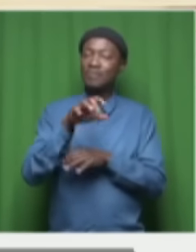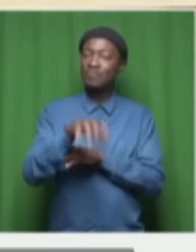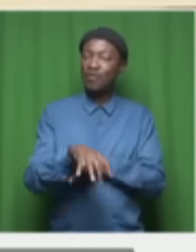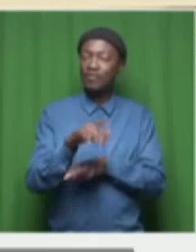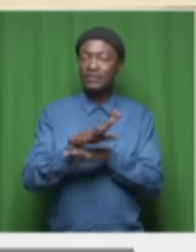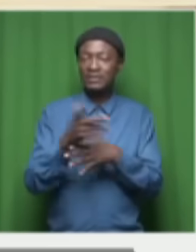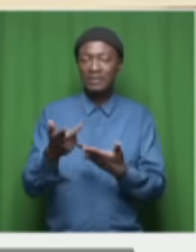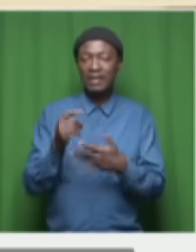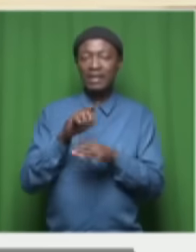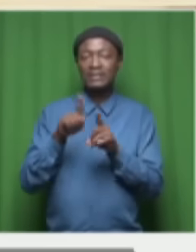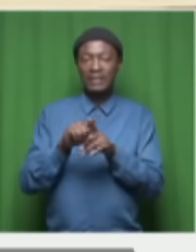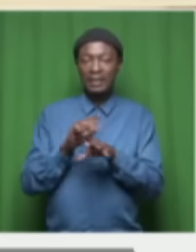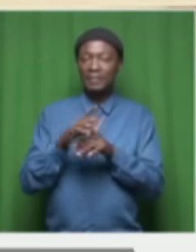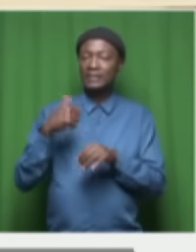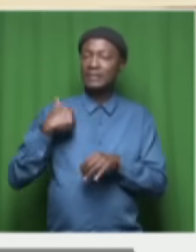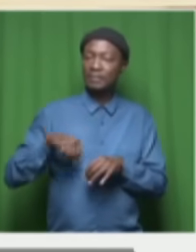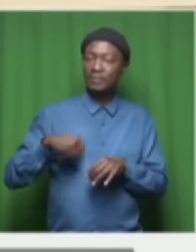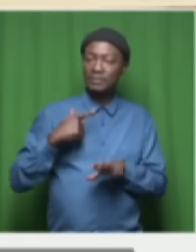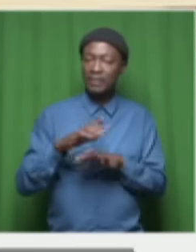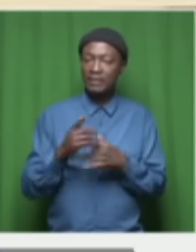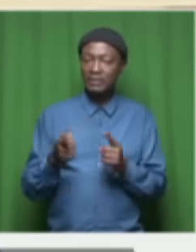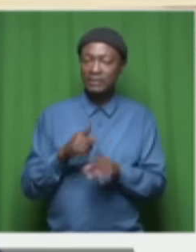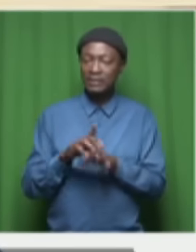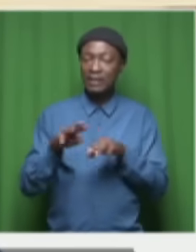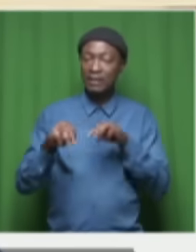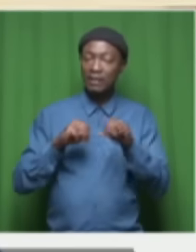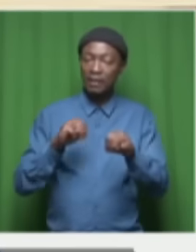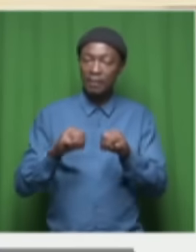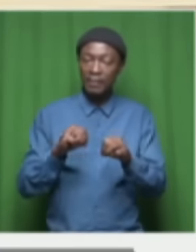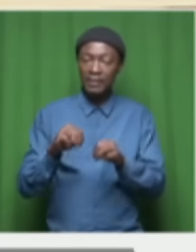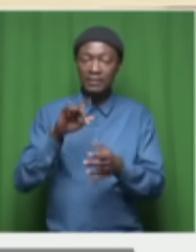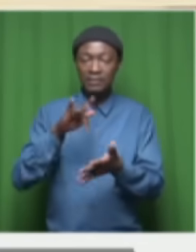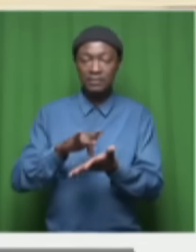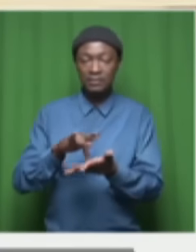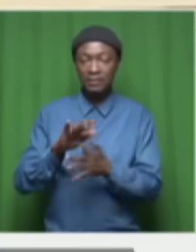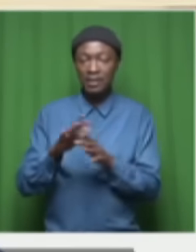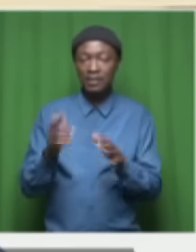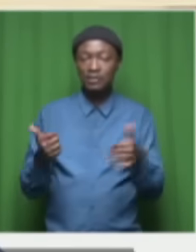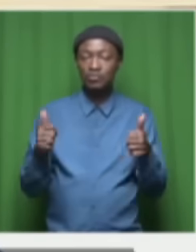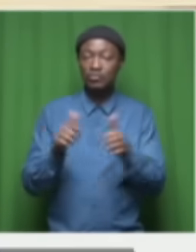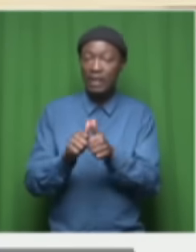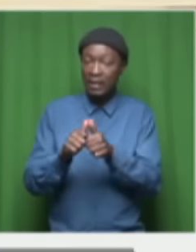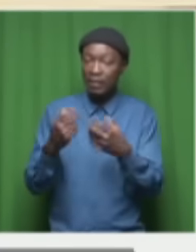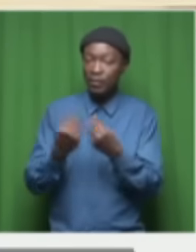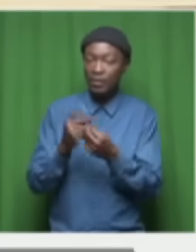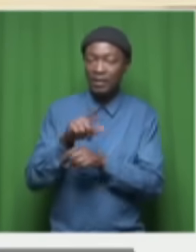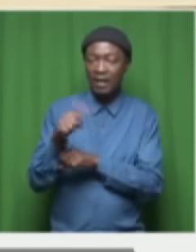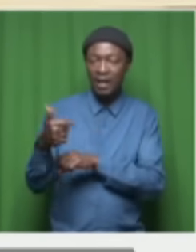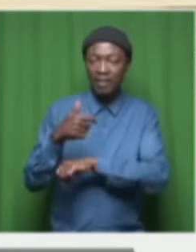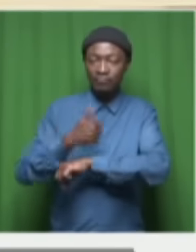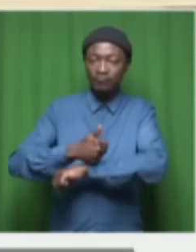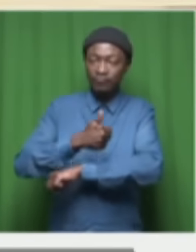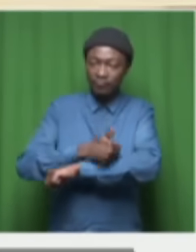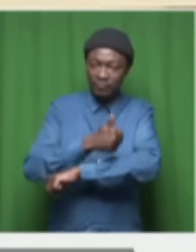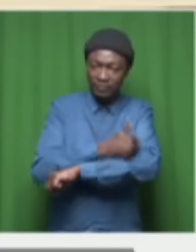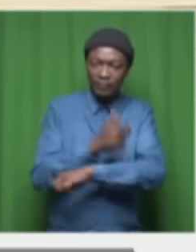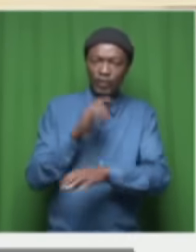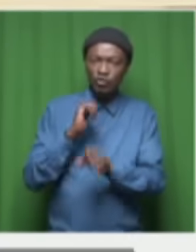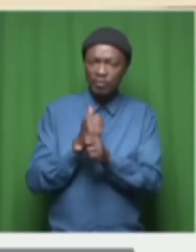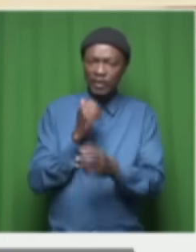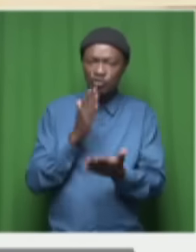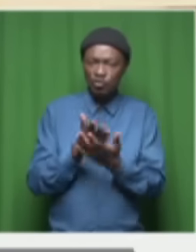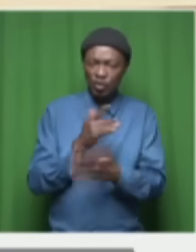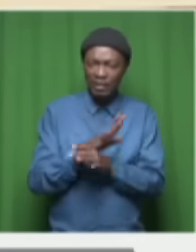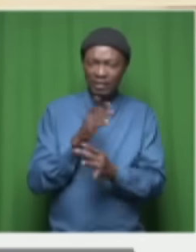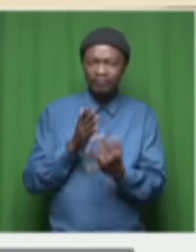centers and the municipality disaster management centers, together with other stakeholders, to make sure that our contingency plans,